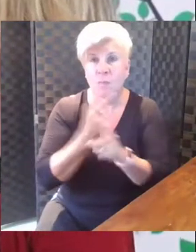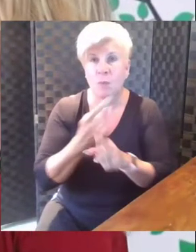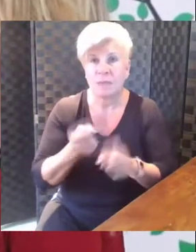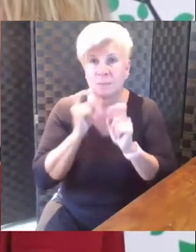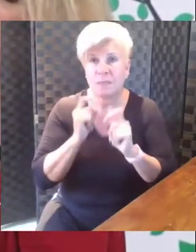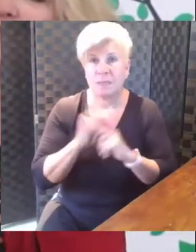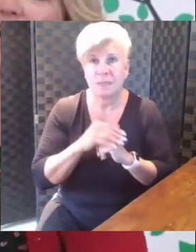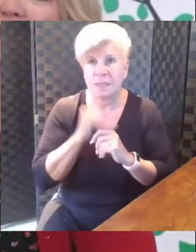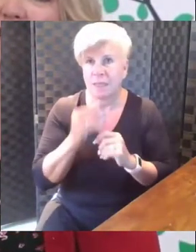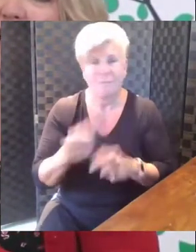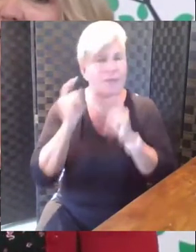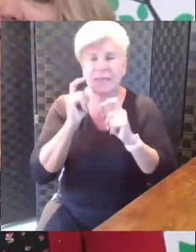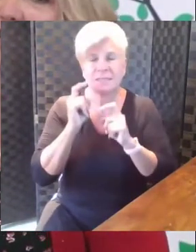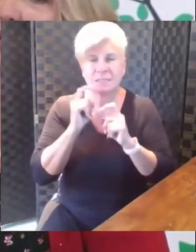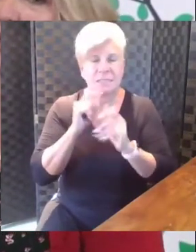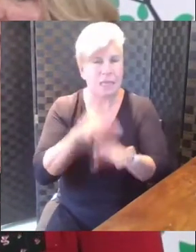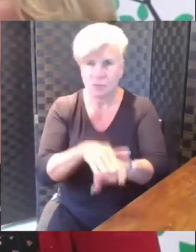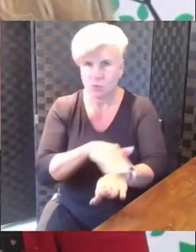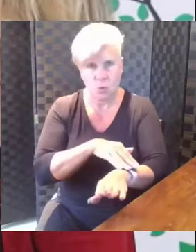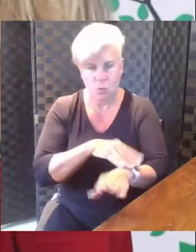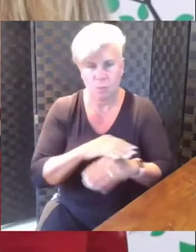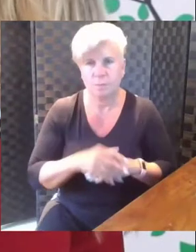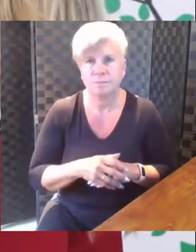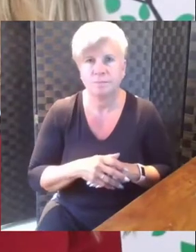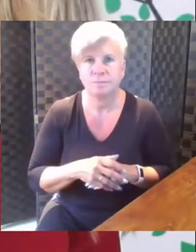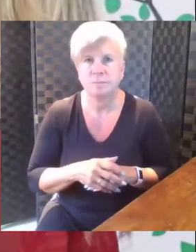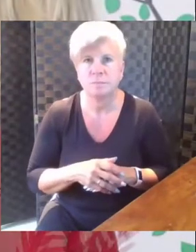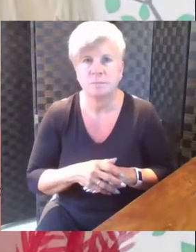speed. Not too fast and not too slow.